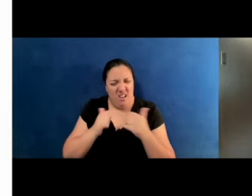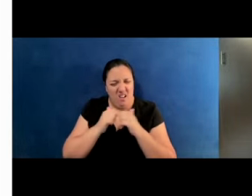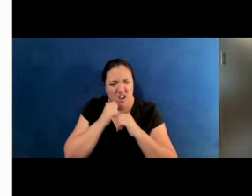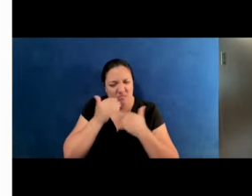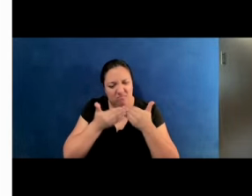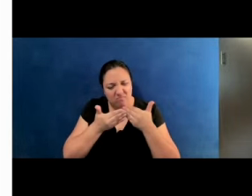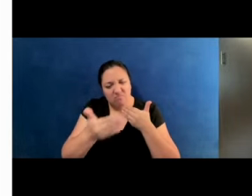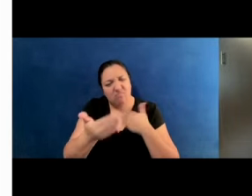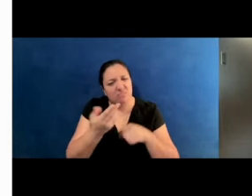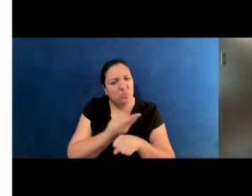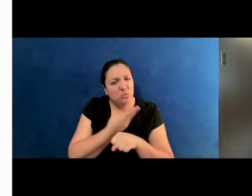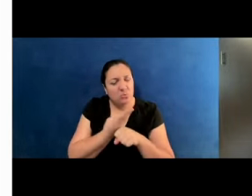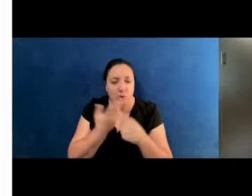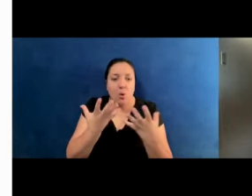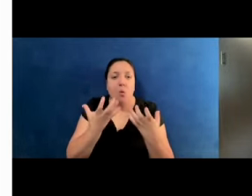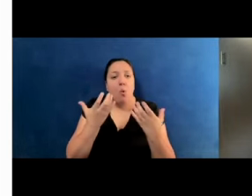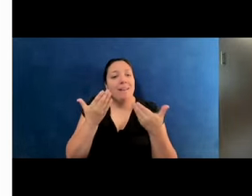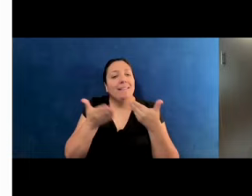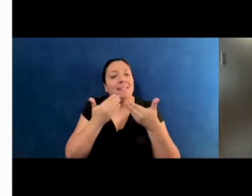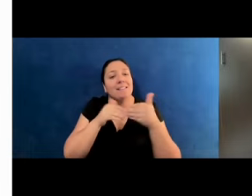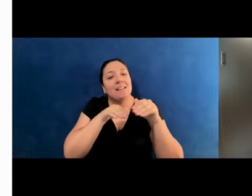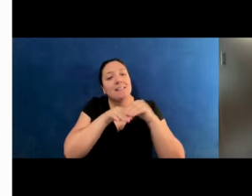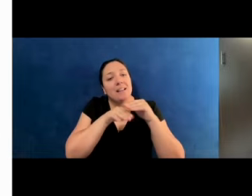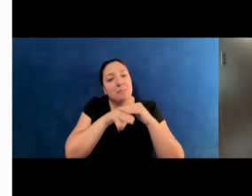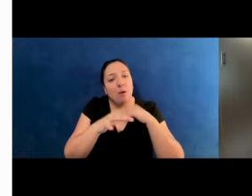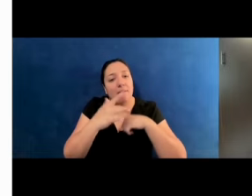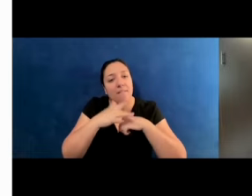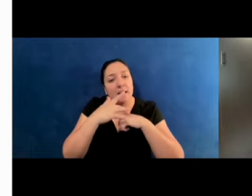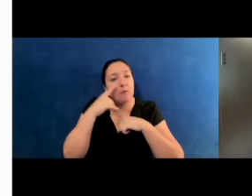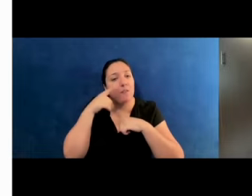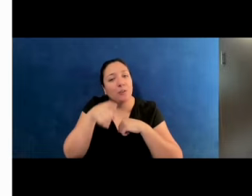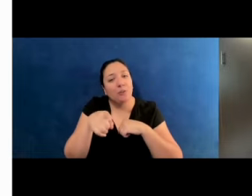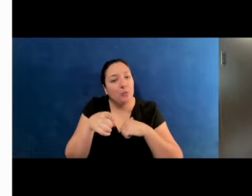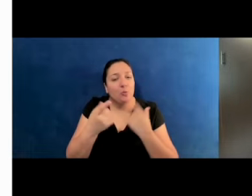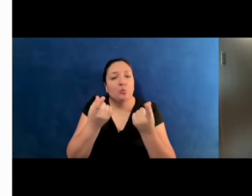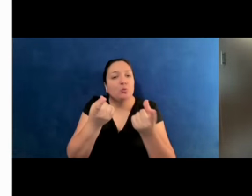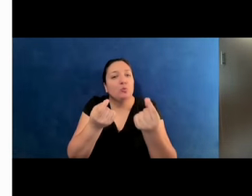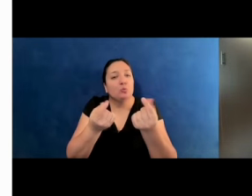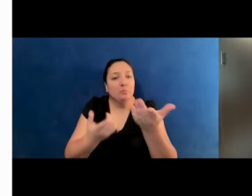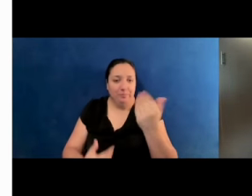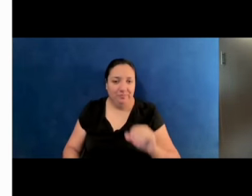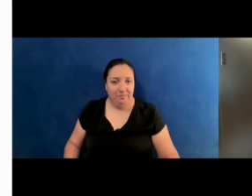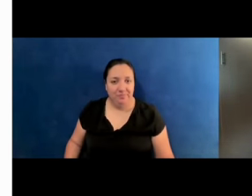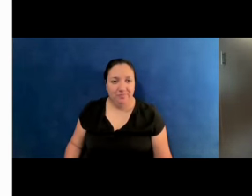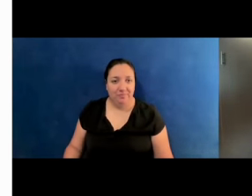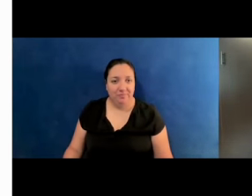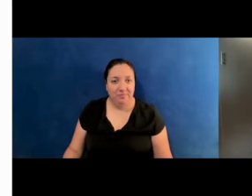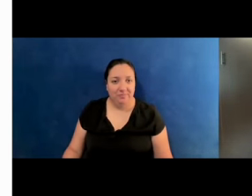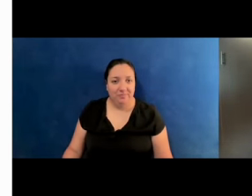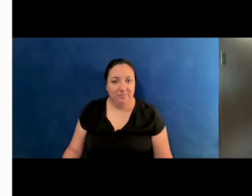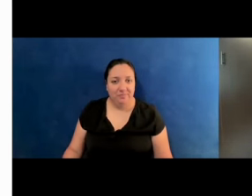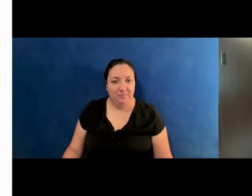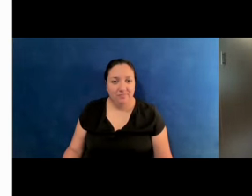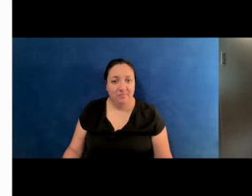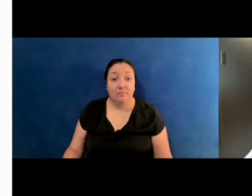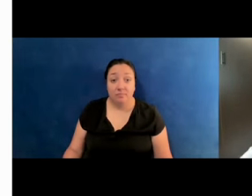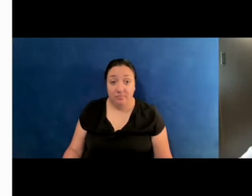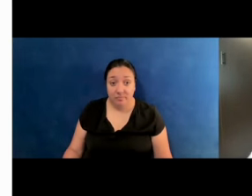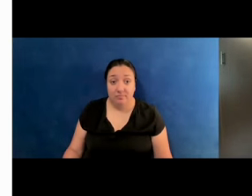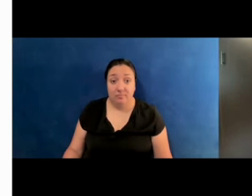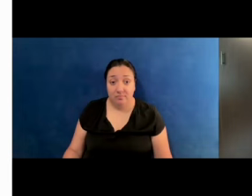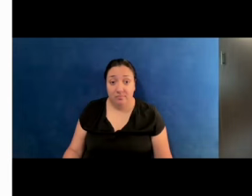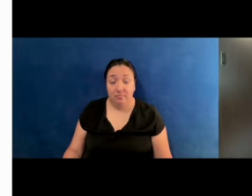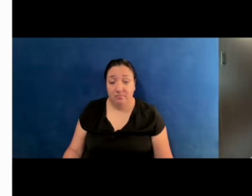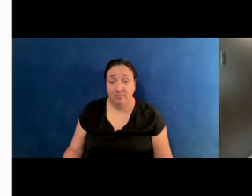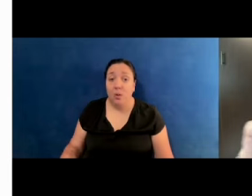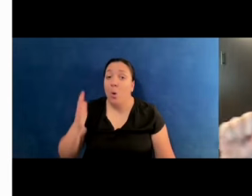be accessible to you and available to you. So if we can go to the next slide. Once you've opened an account, you're going to see something very similar to